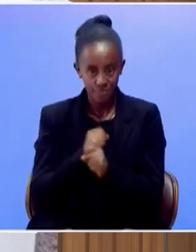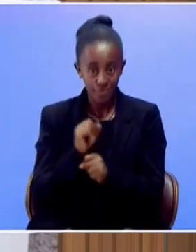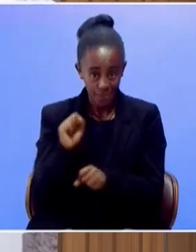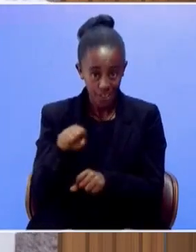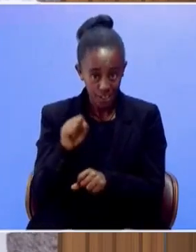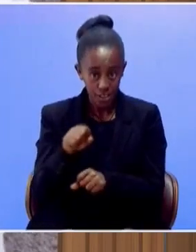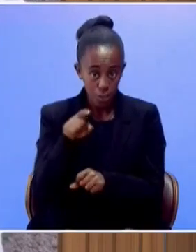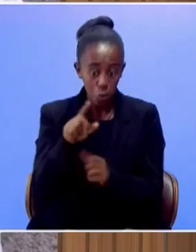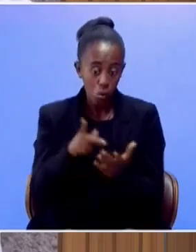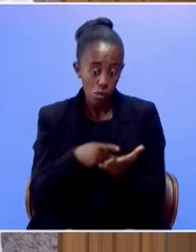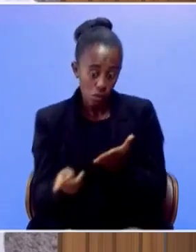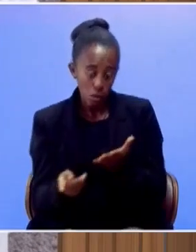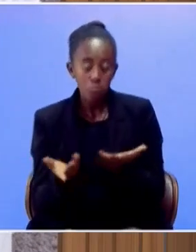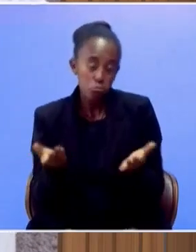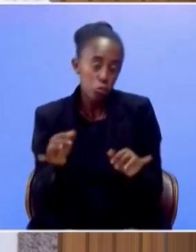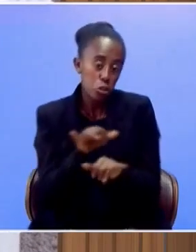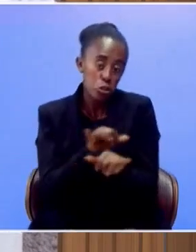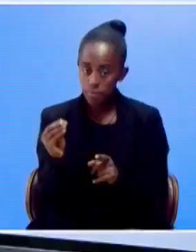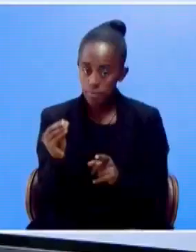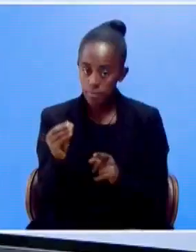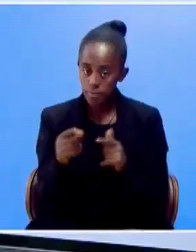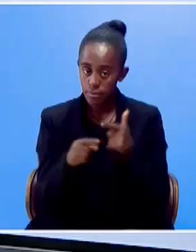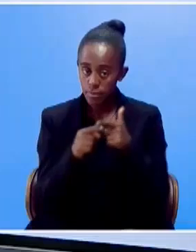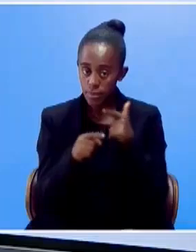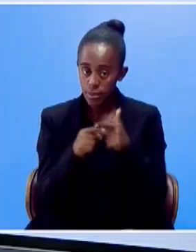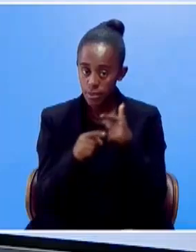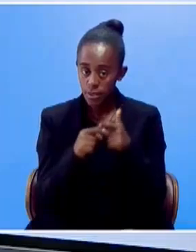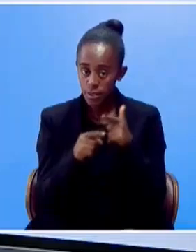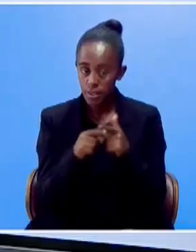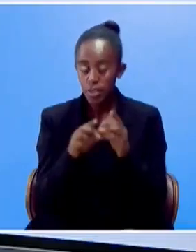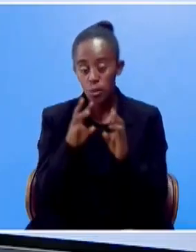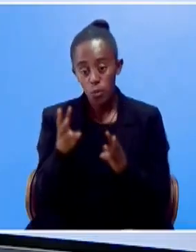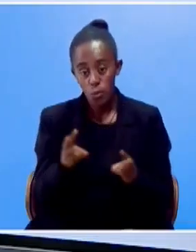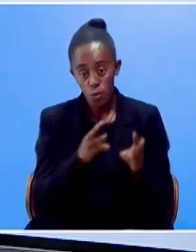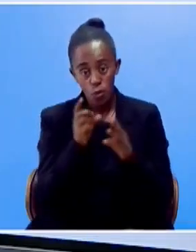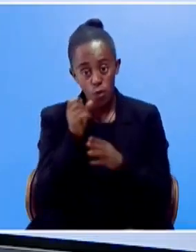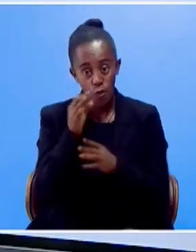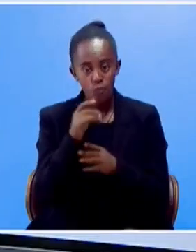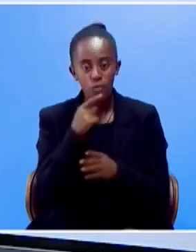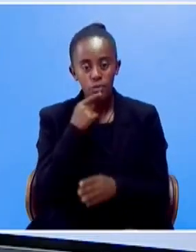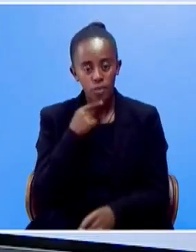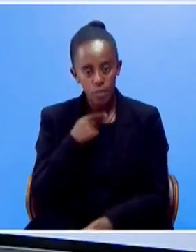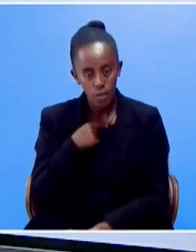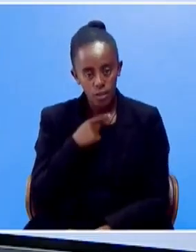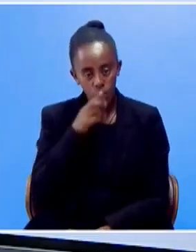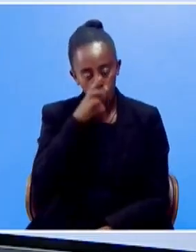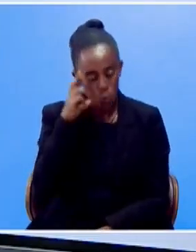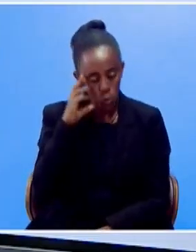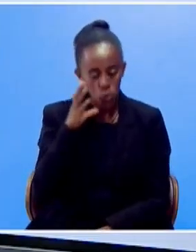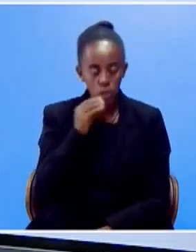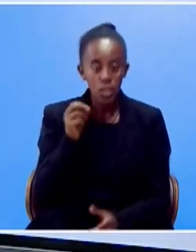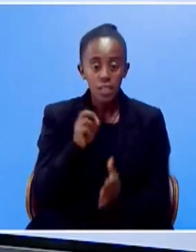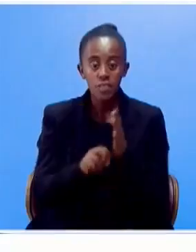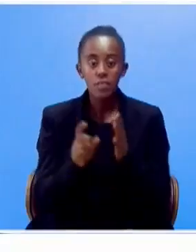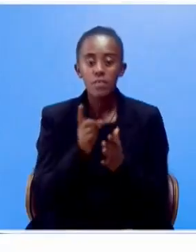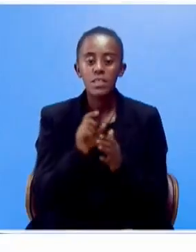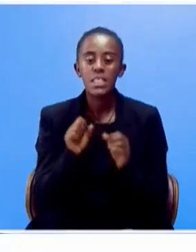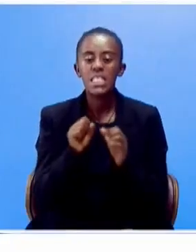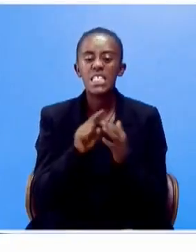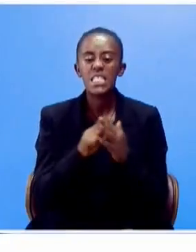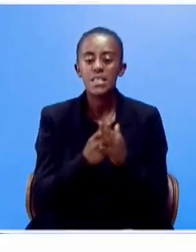If you fail, the same. Right. The second way of telling cause and effect is what?